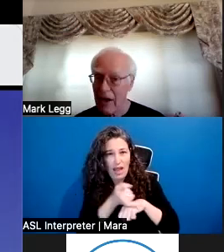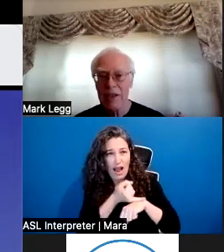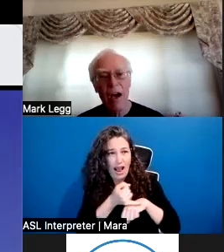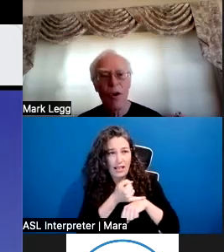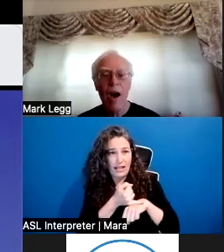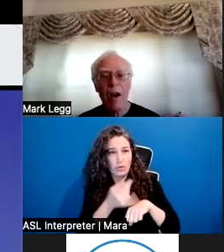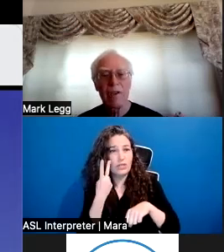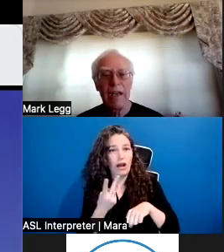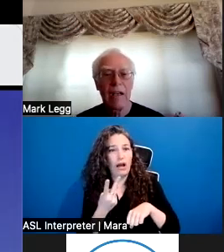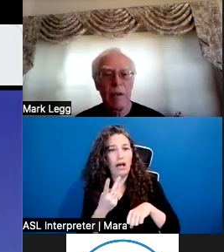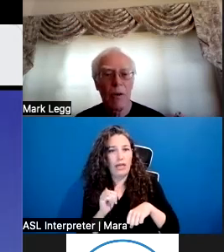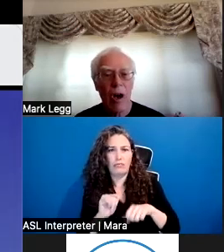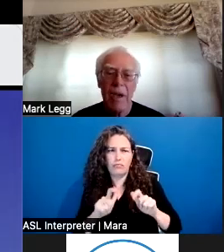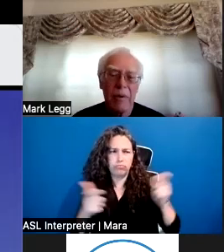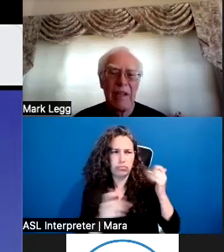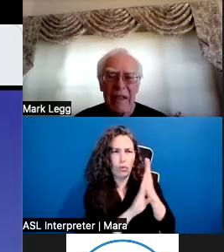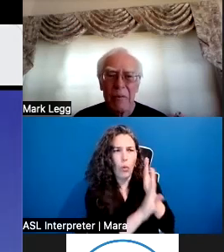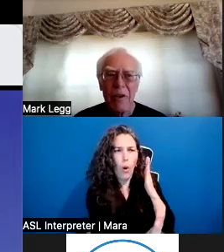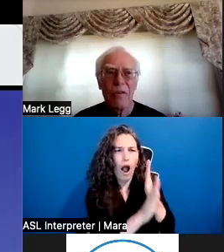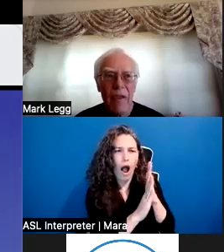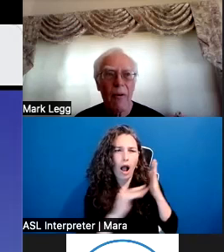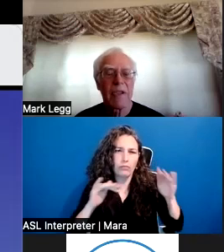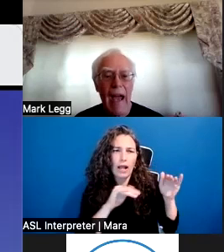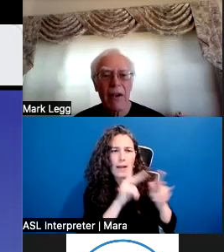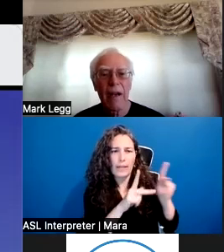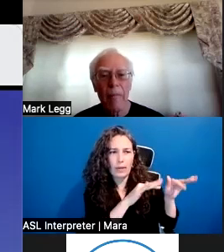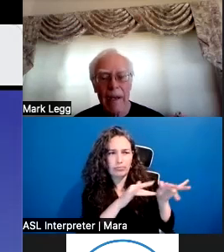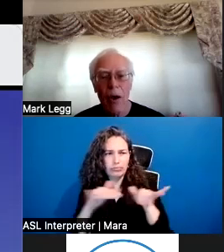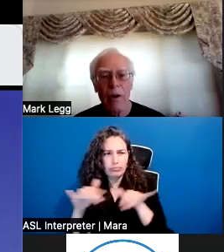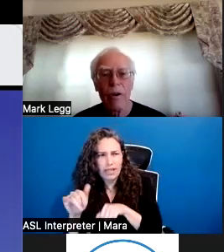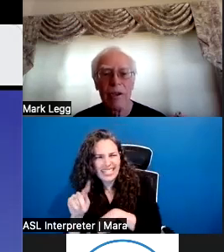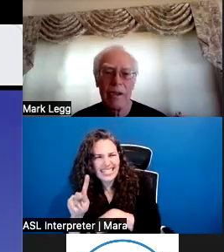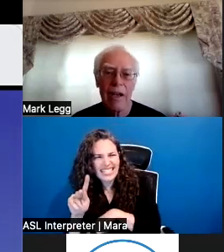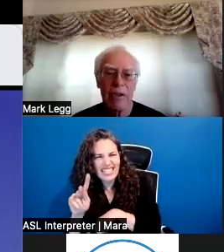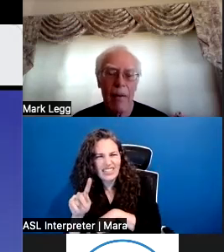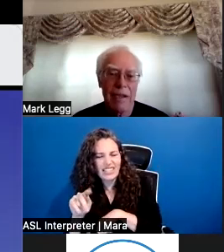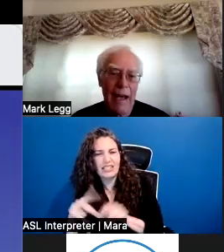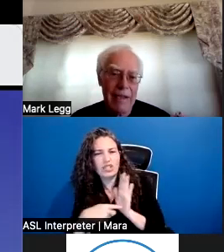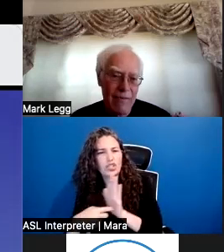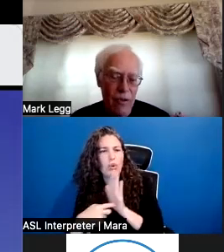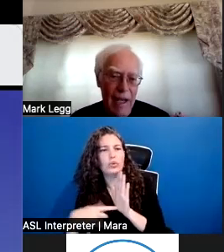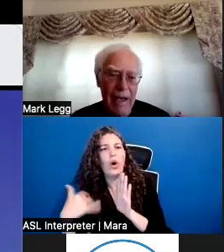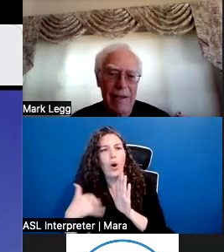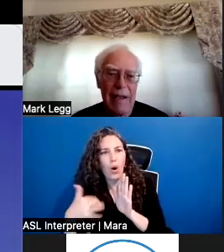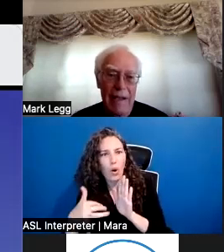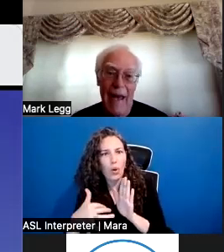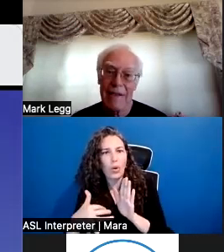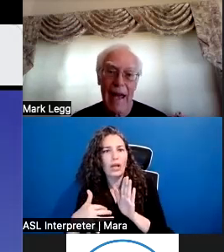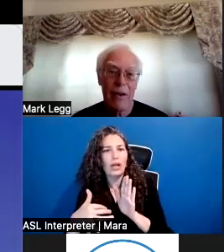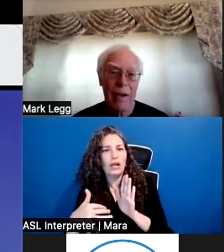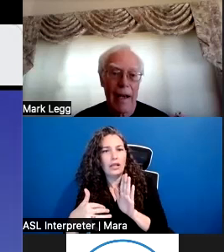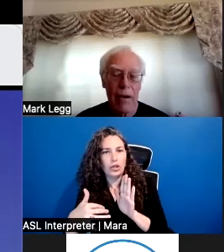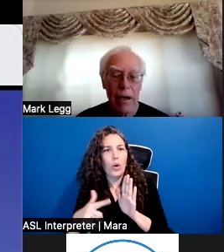where you actually saw the water receding in a big wall, people weren't sure if that was accurate enough. But now we know with a lot of tsunamis in the last few decades,